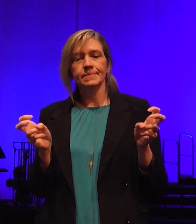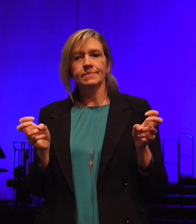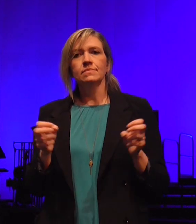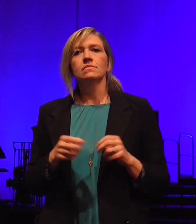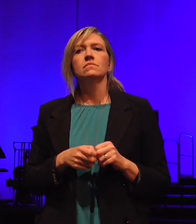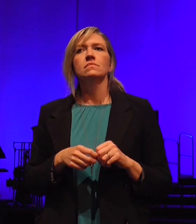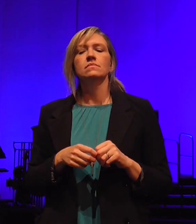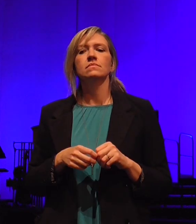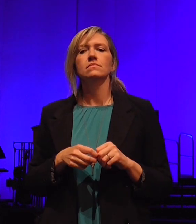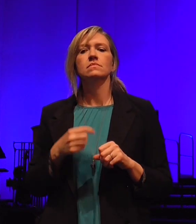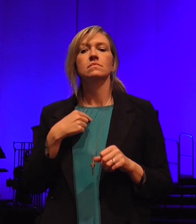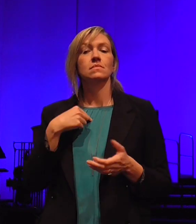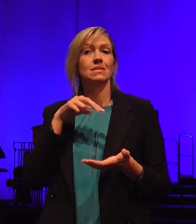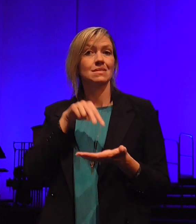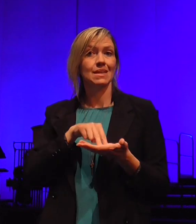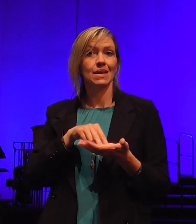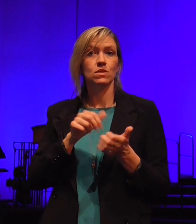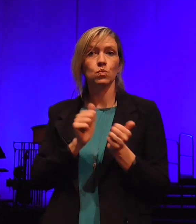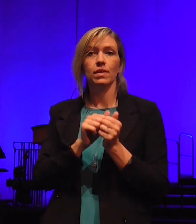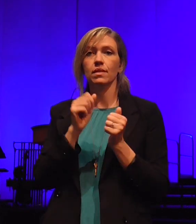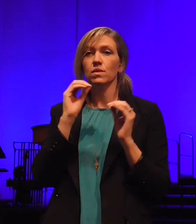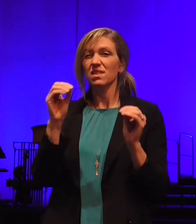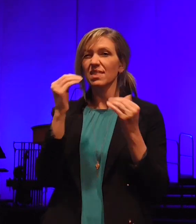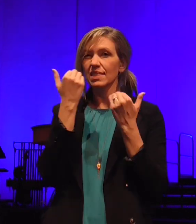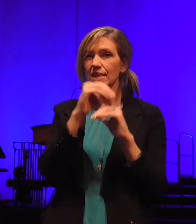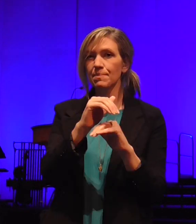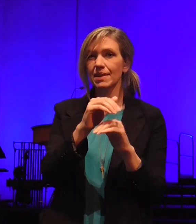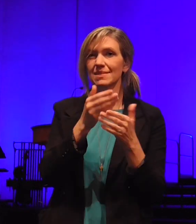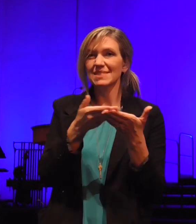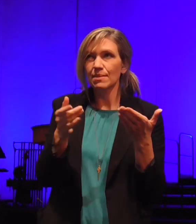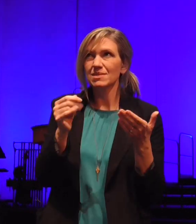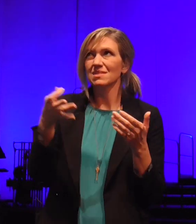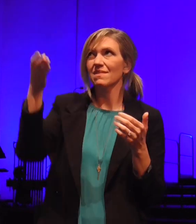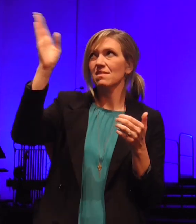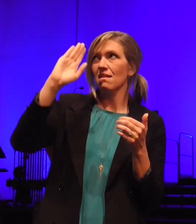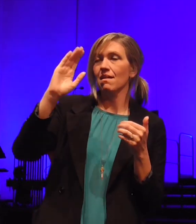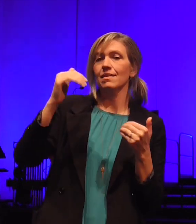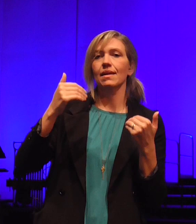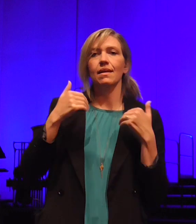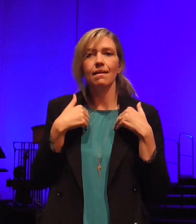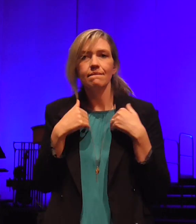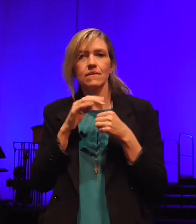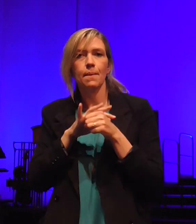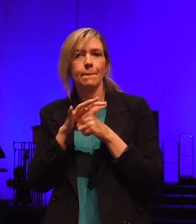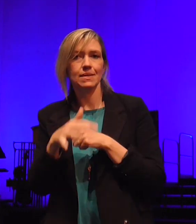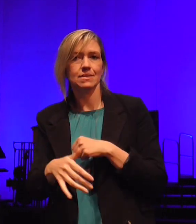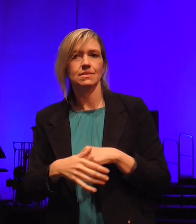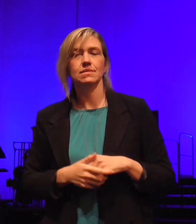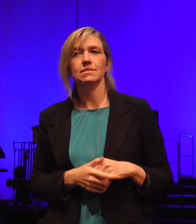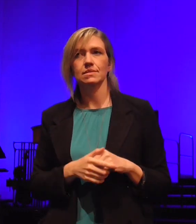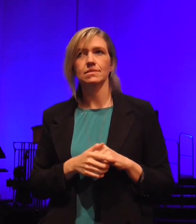I stand in the unlimited substance of God, and I have abundance.